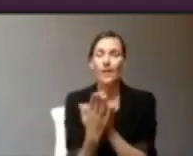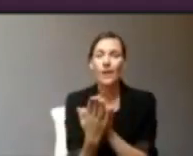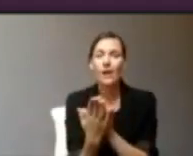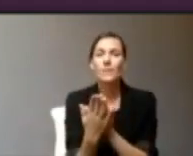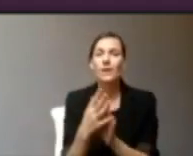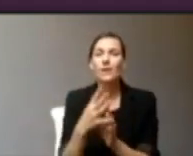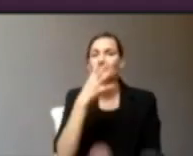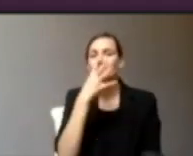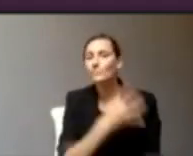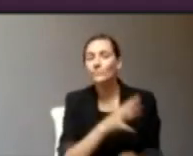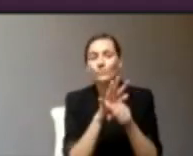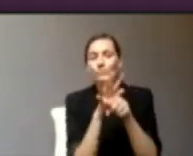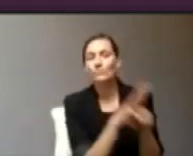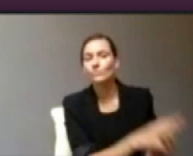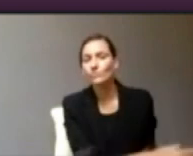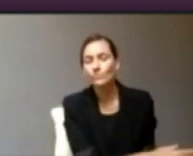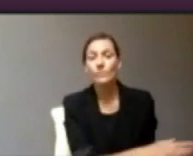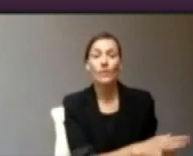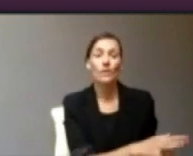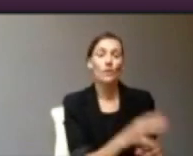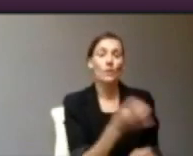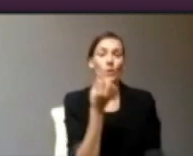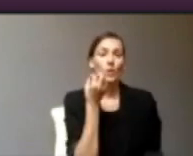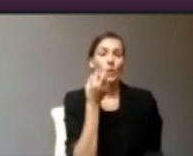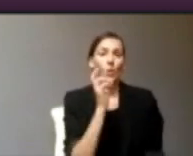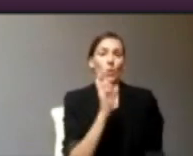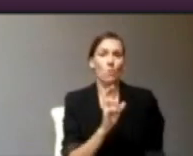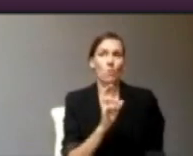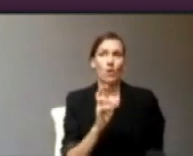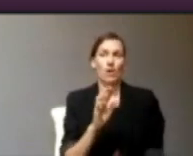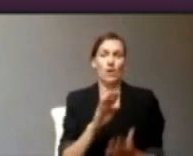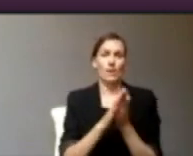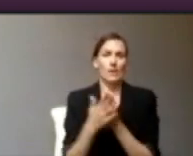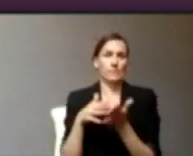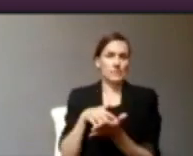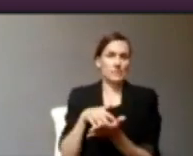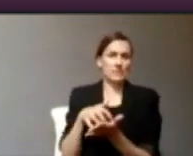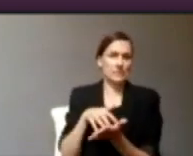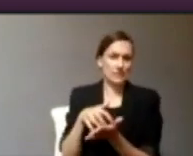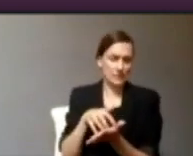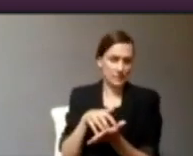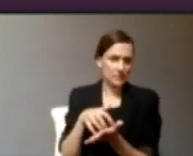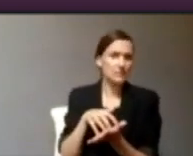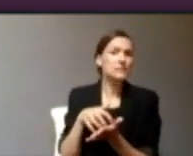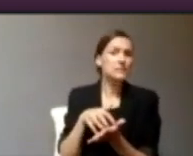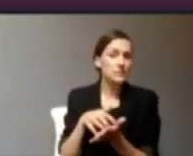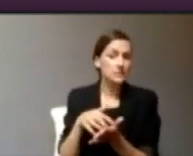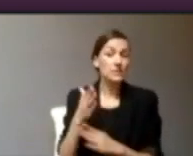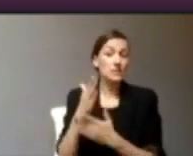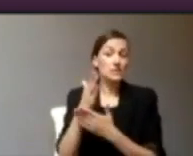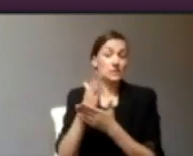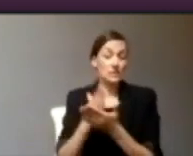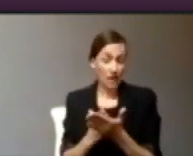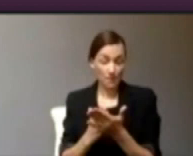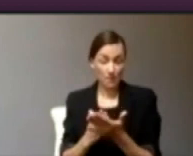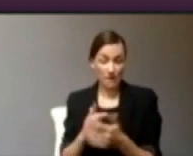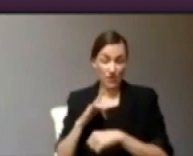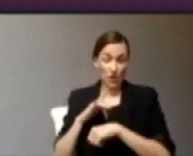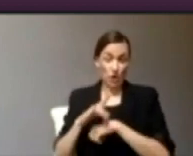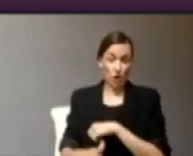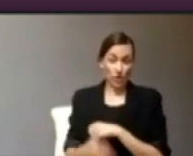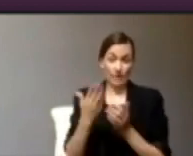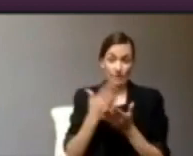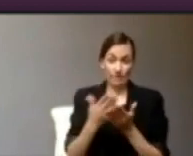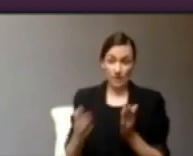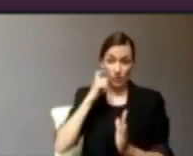marginalized or falling through the cracks or getting into an unstable situation. And some of our early findings, and I'll talk a little bit more specifically